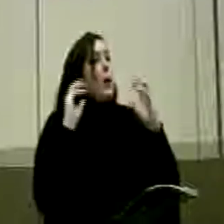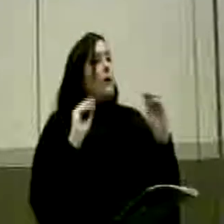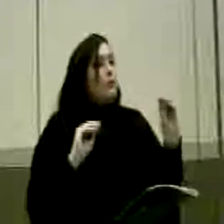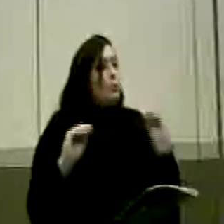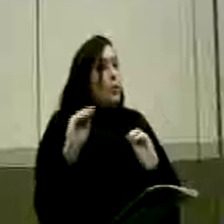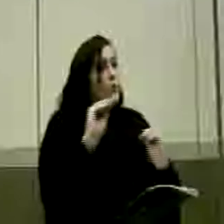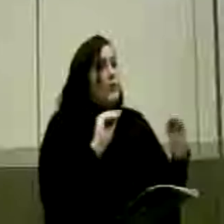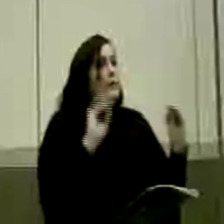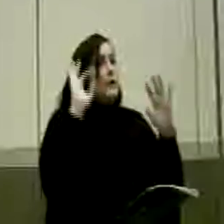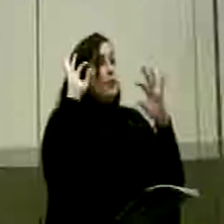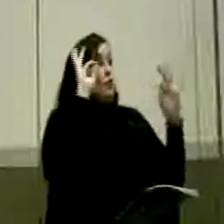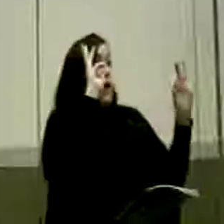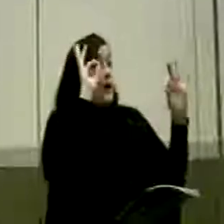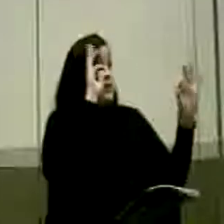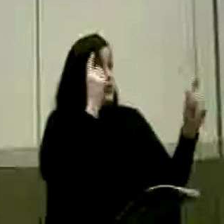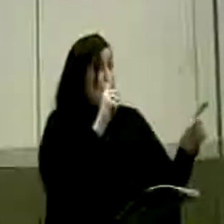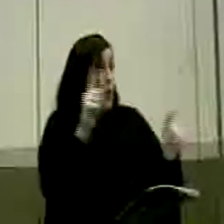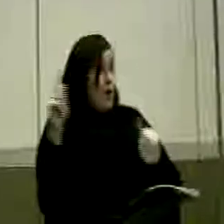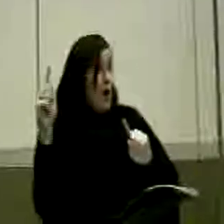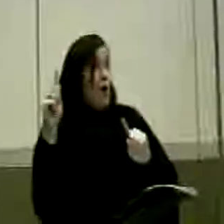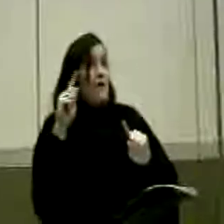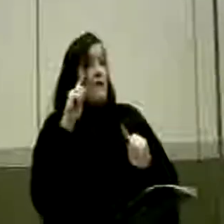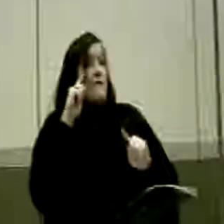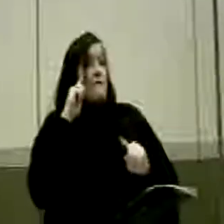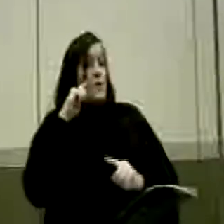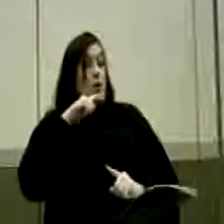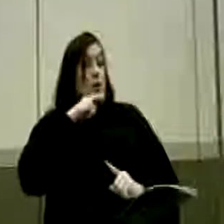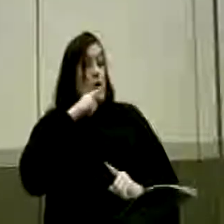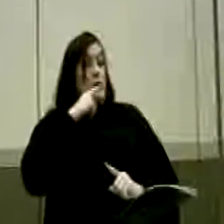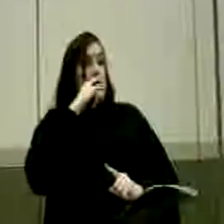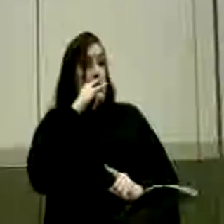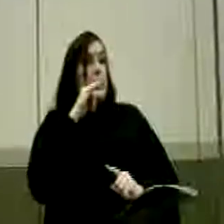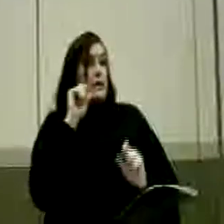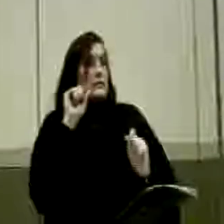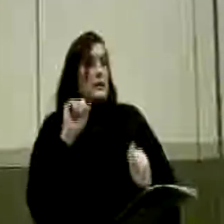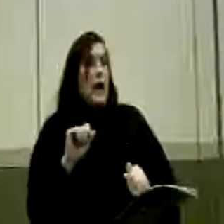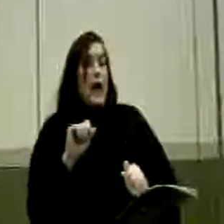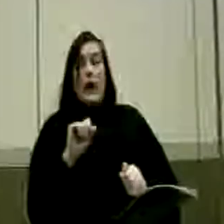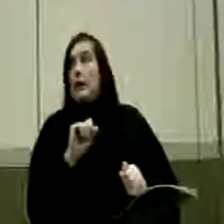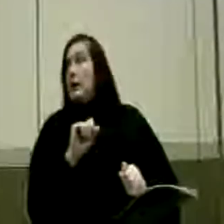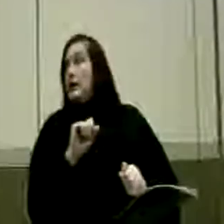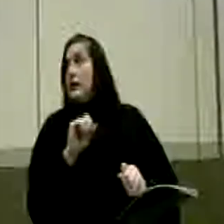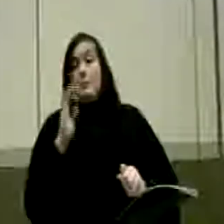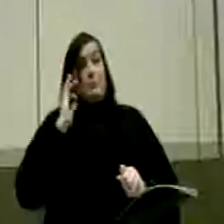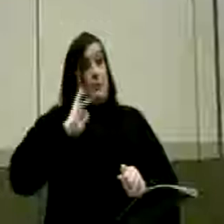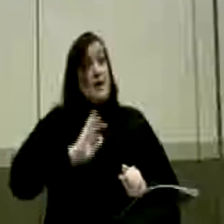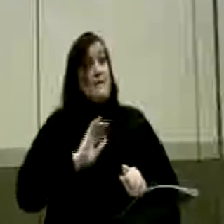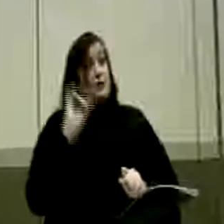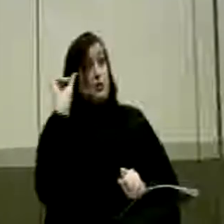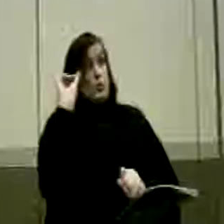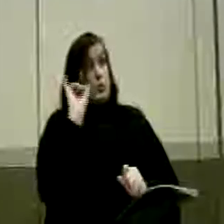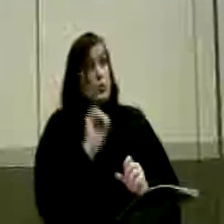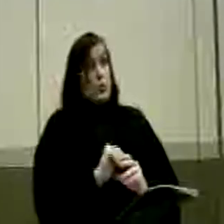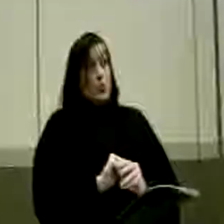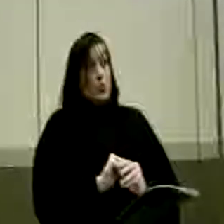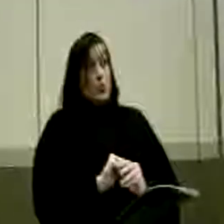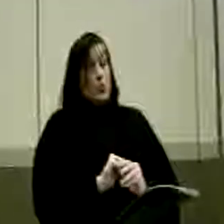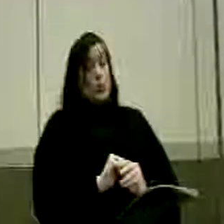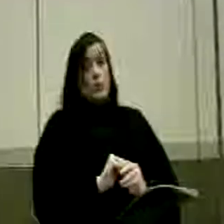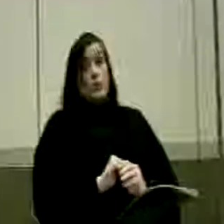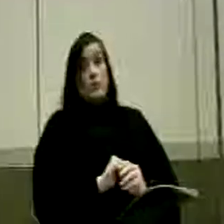on that you'd use for hearing kids, then also that can be beneficial here too.